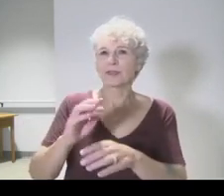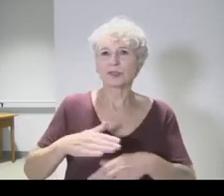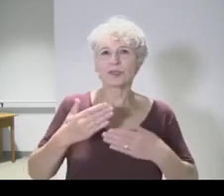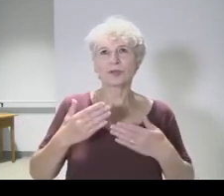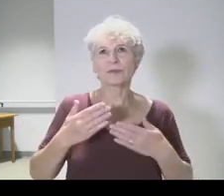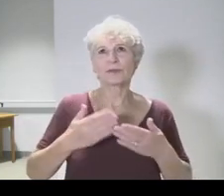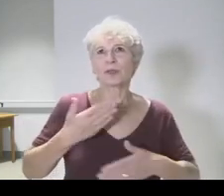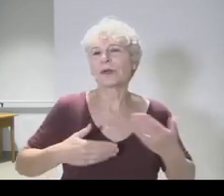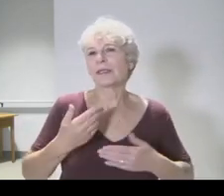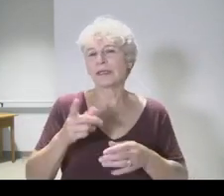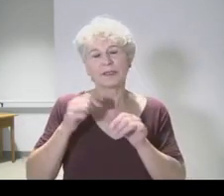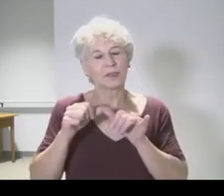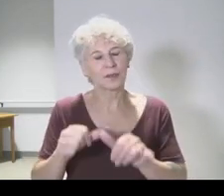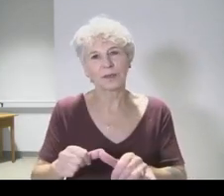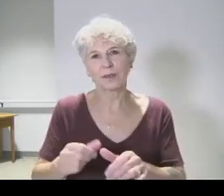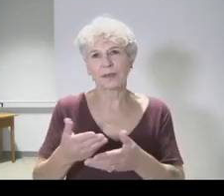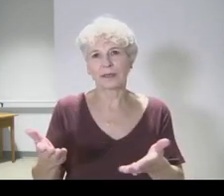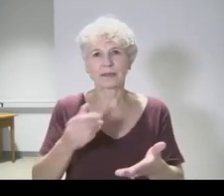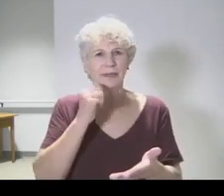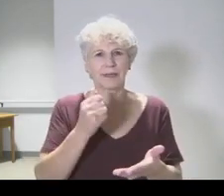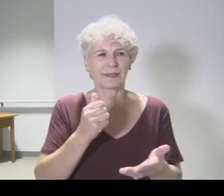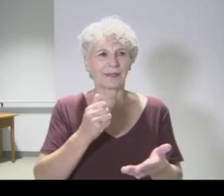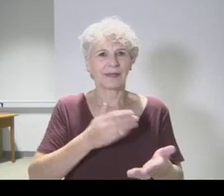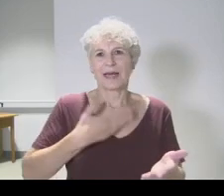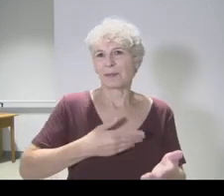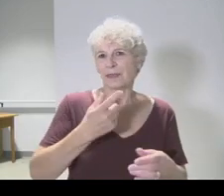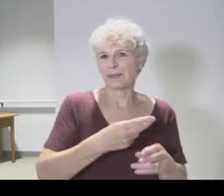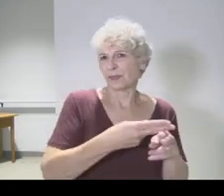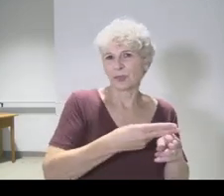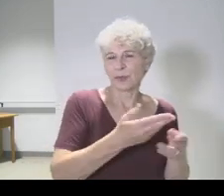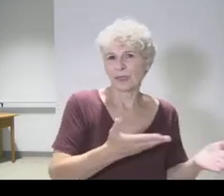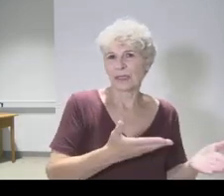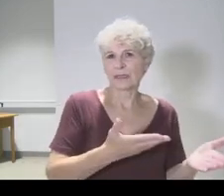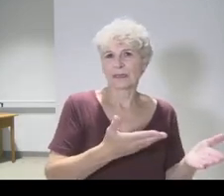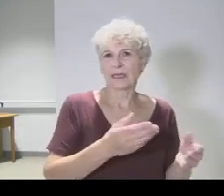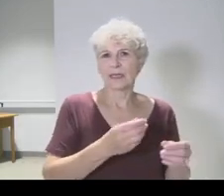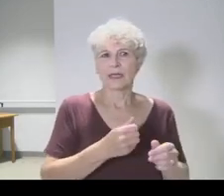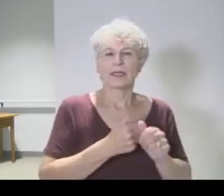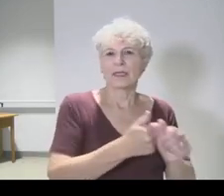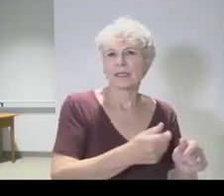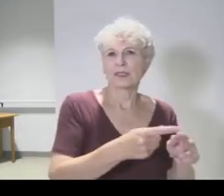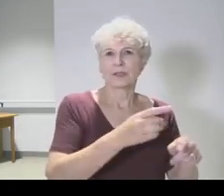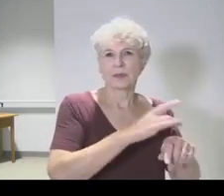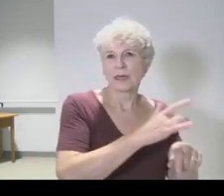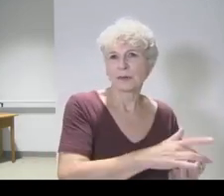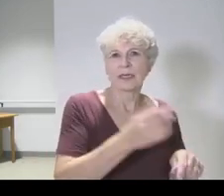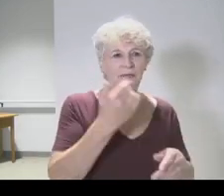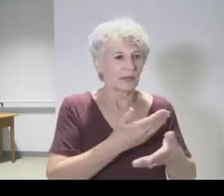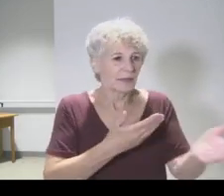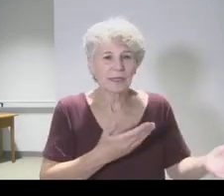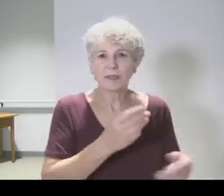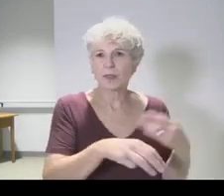satisfactions that ultimately lead to countless emptiness. If the things of the world will pass away,